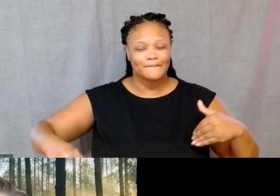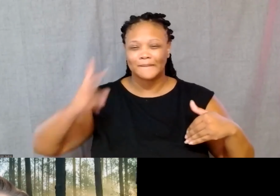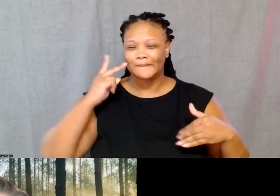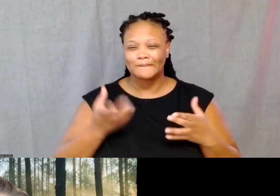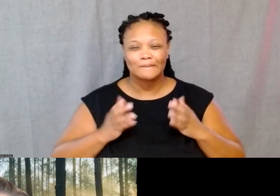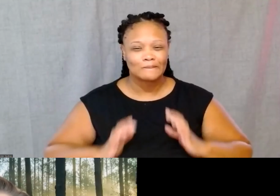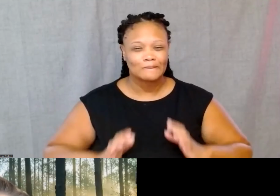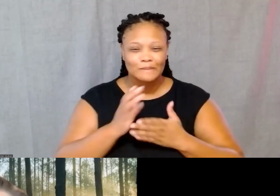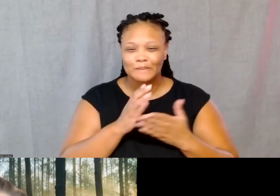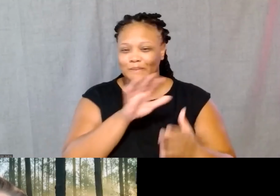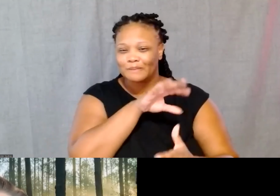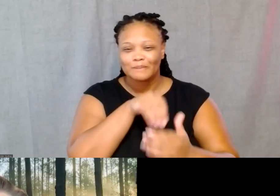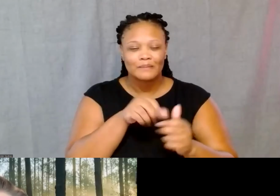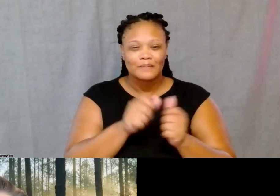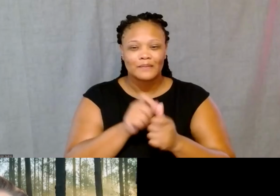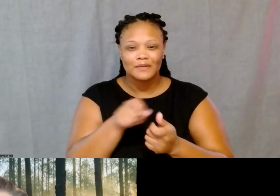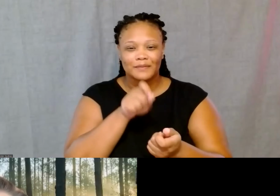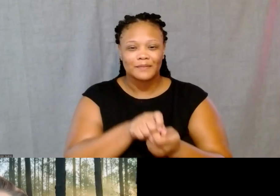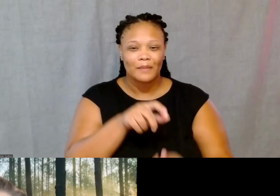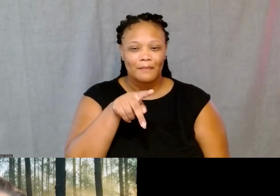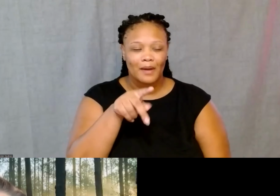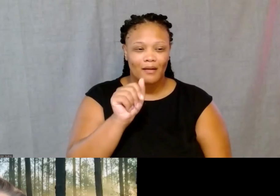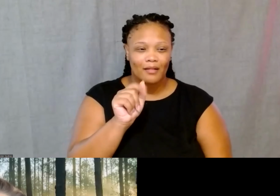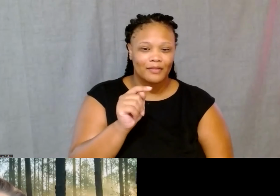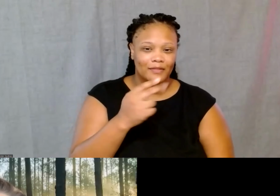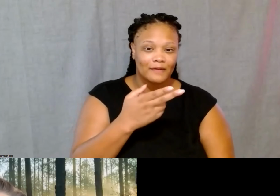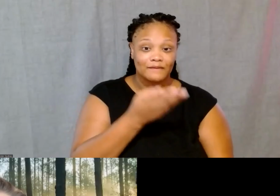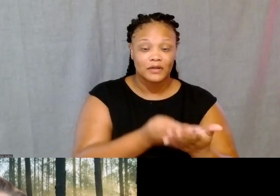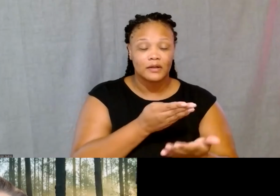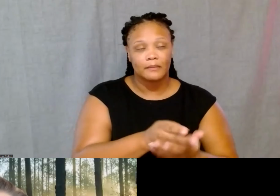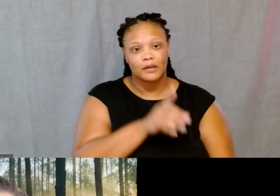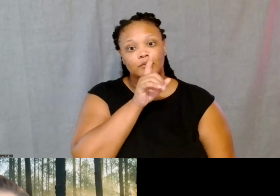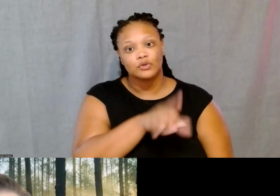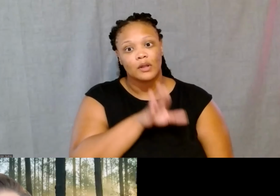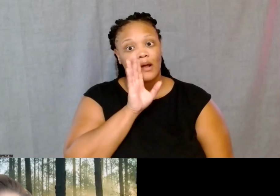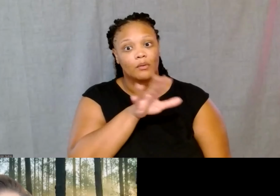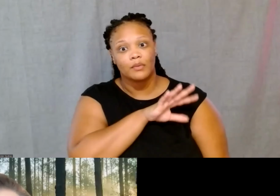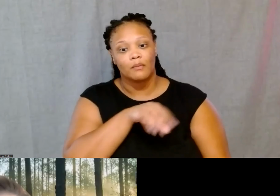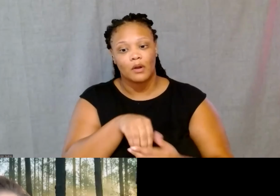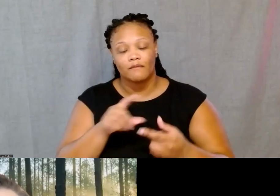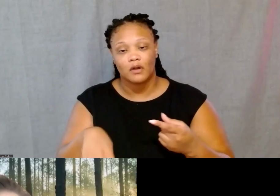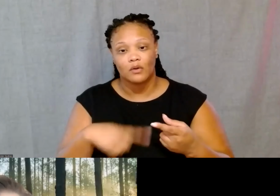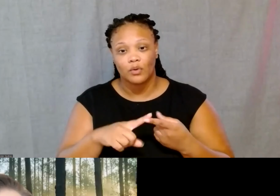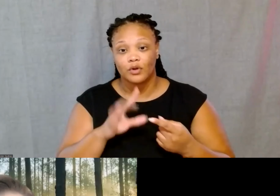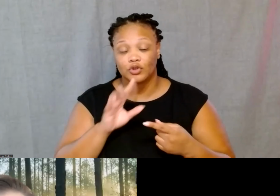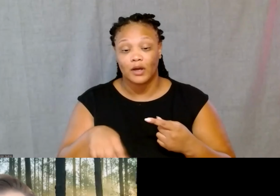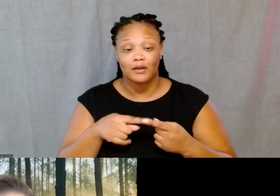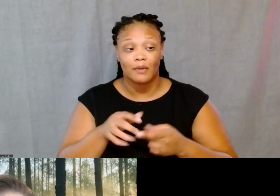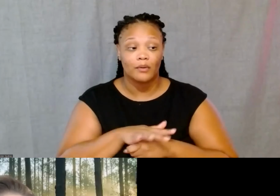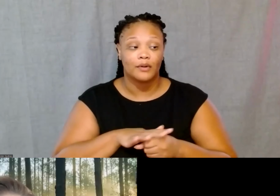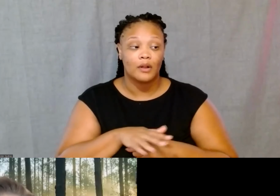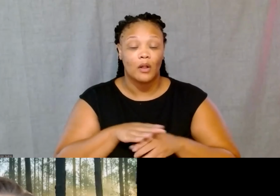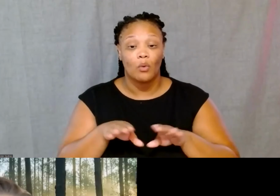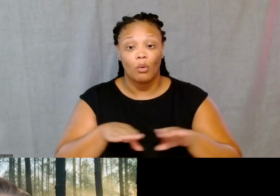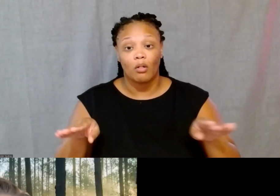piece associated with the specific PATH funding, although I'm sure that will be a part of it when you're talking about these local on the ground conversations.